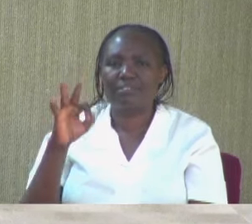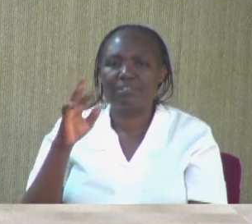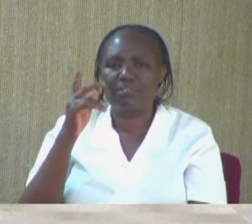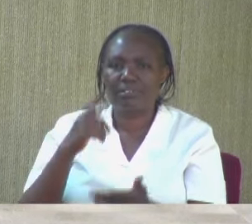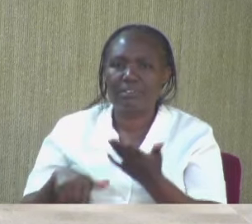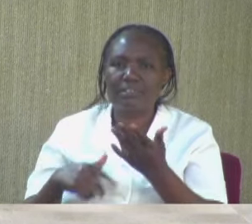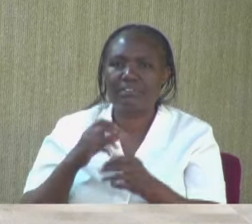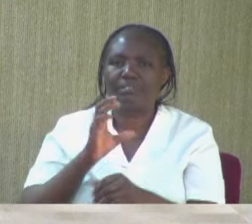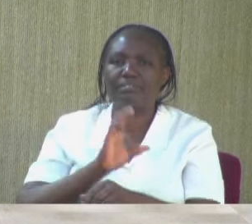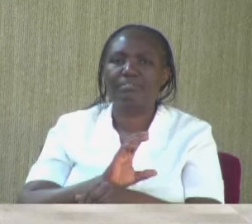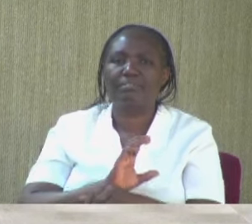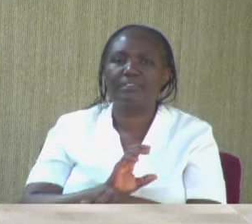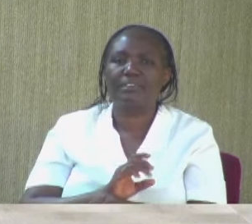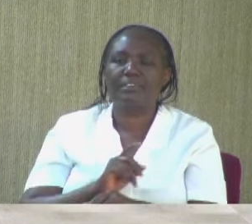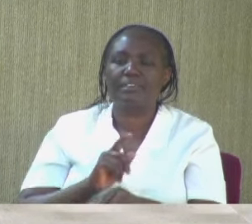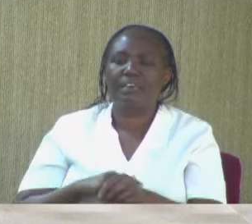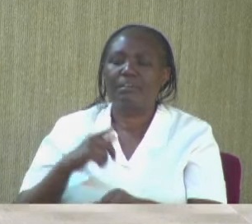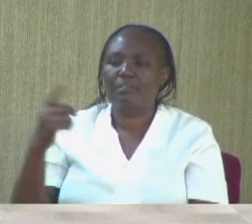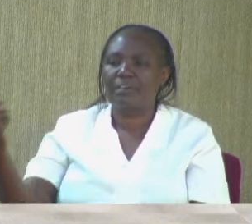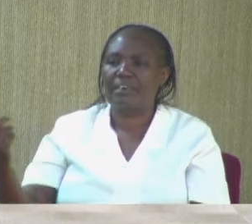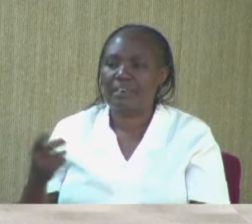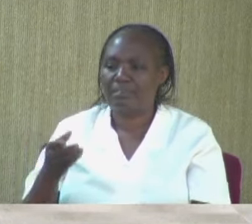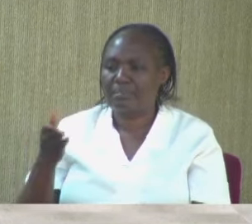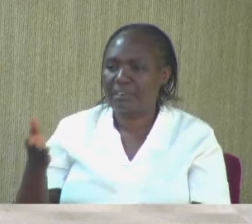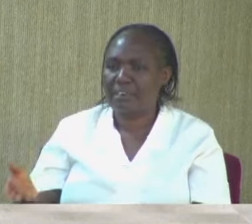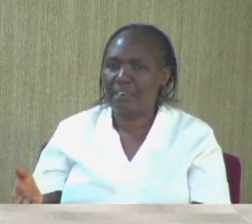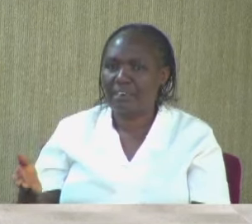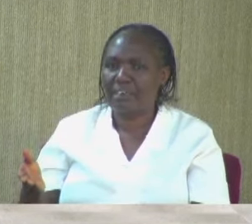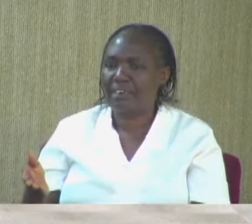But when you come here, I can now say,